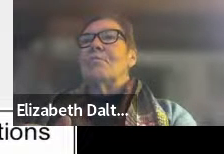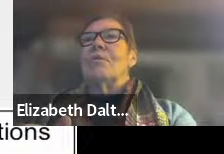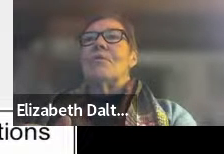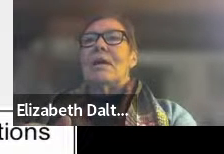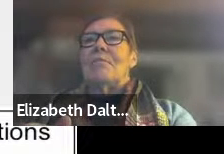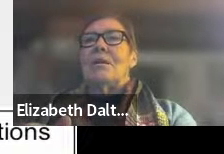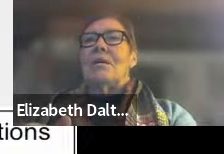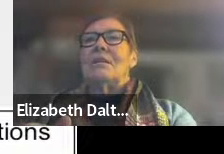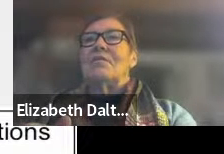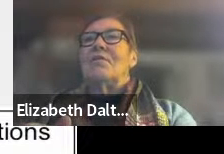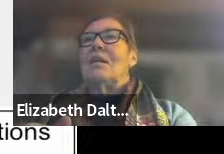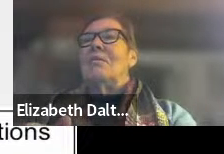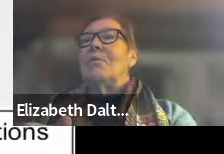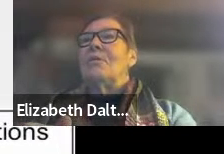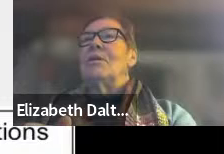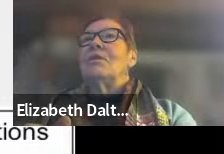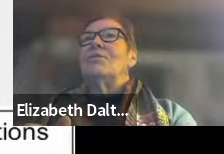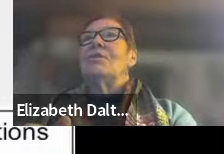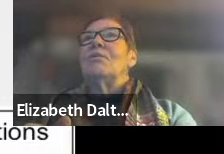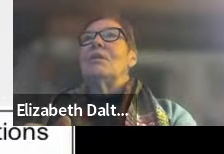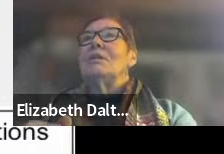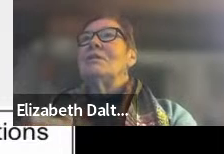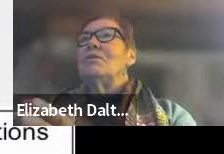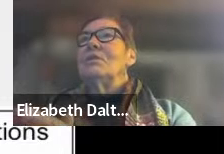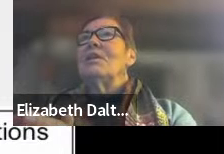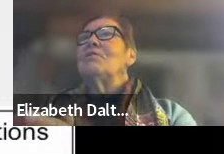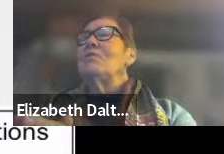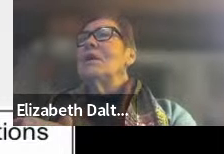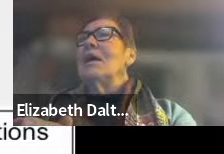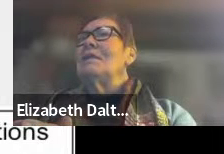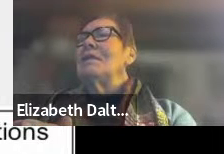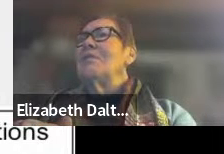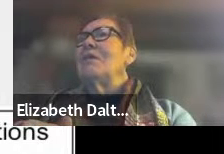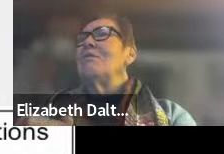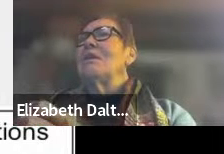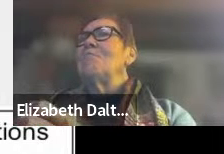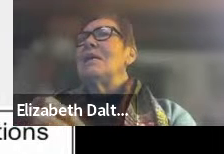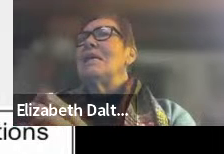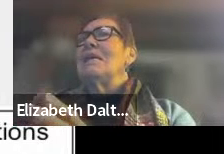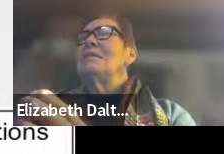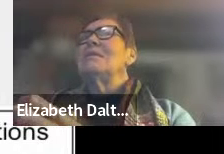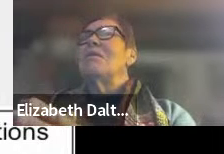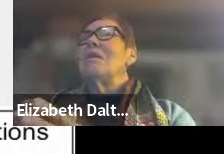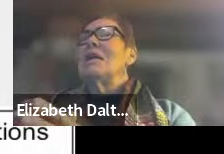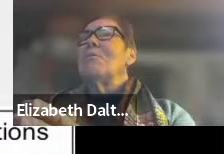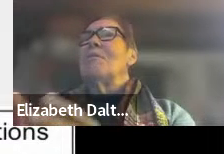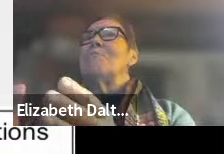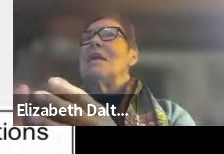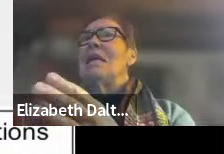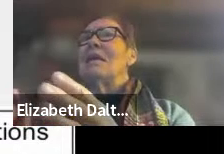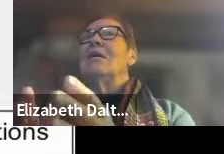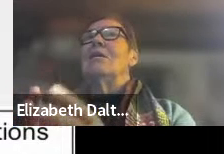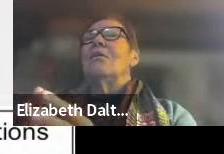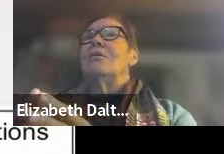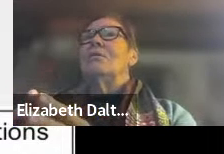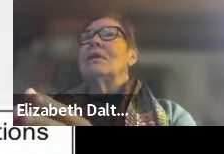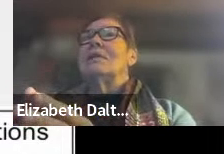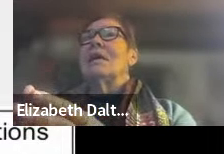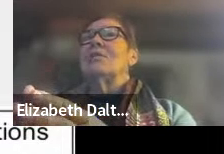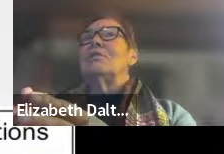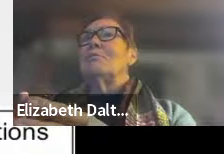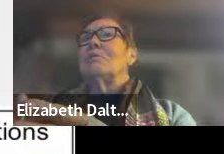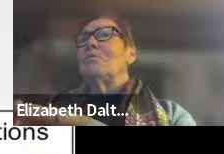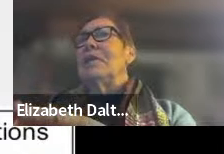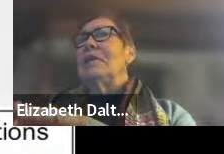support program that's available. So this just gives you an idea of how you can begin to think about making